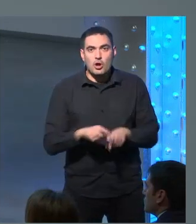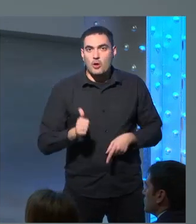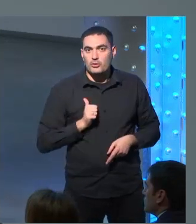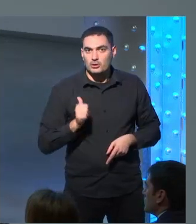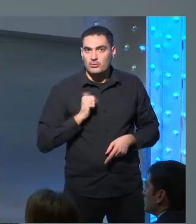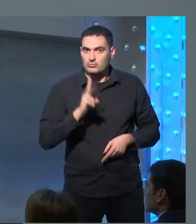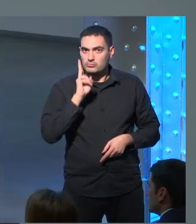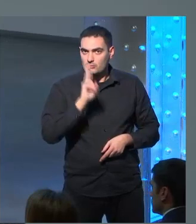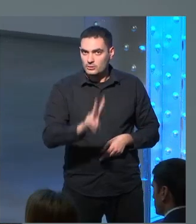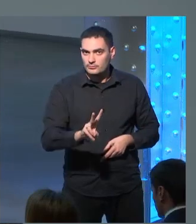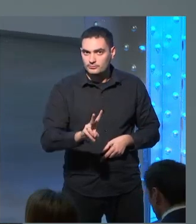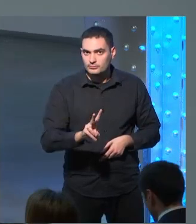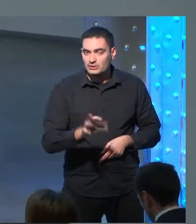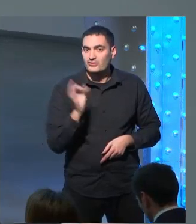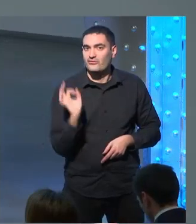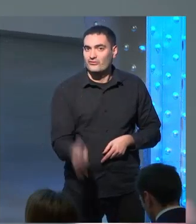an opportunity.